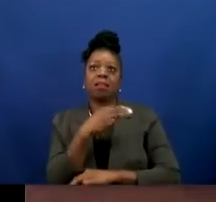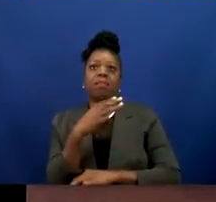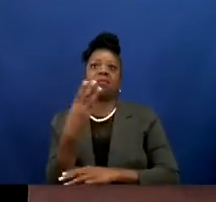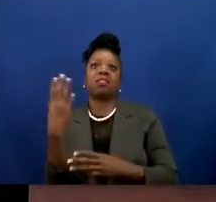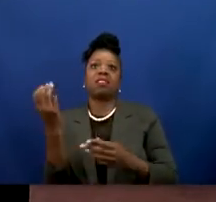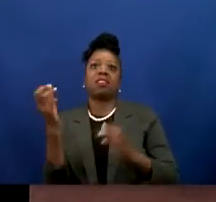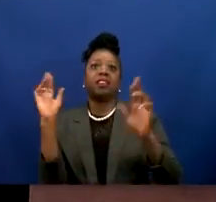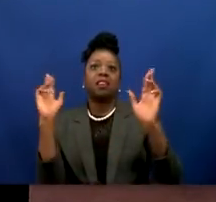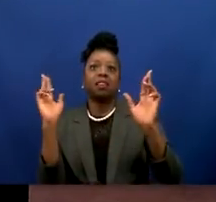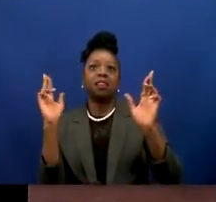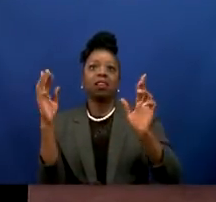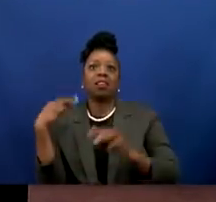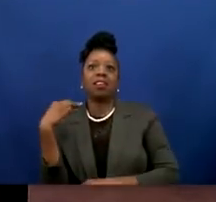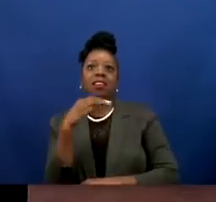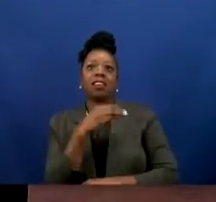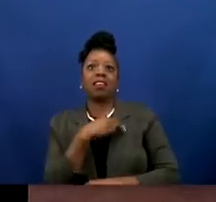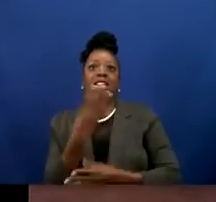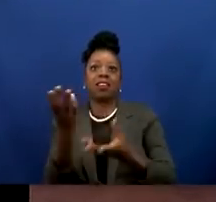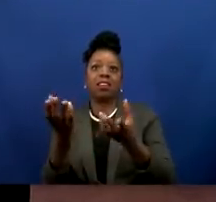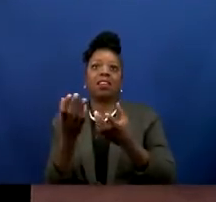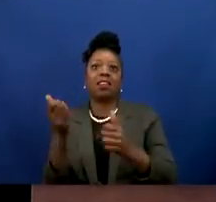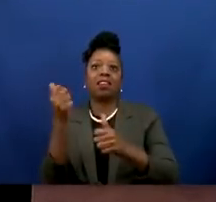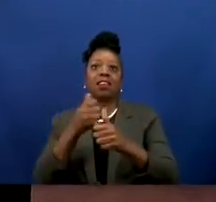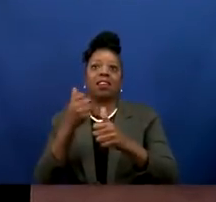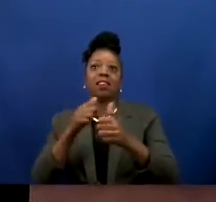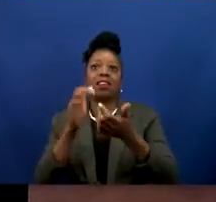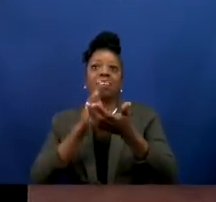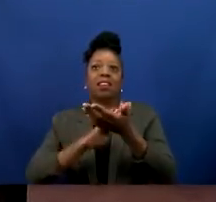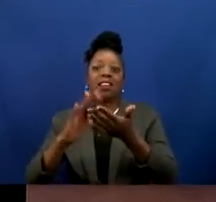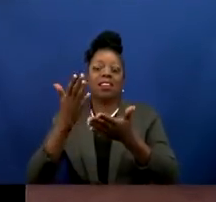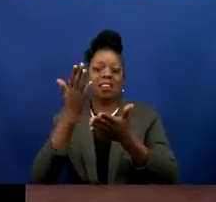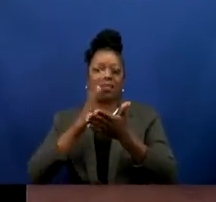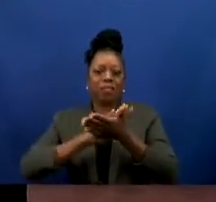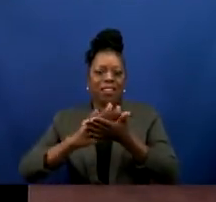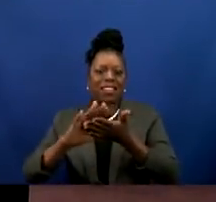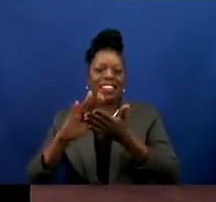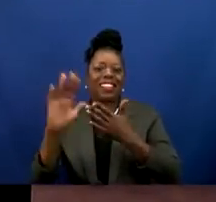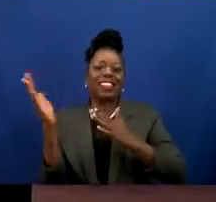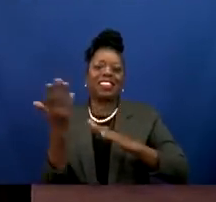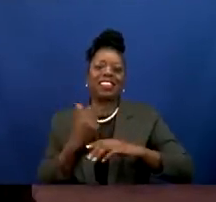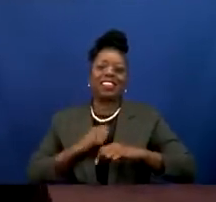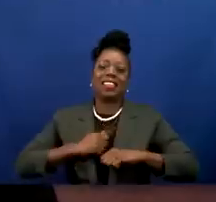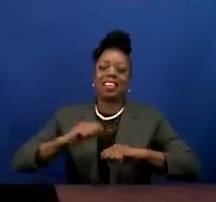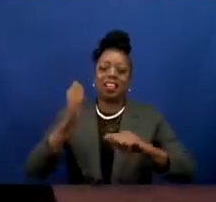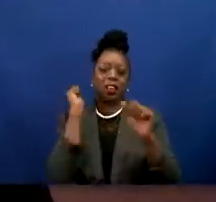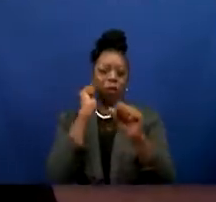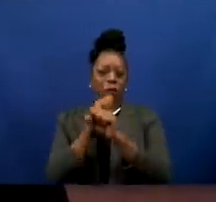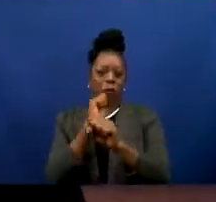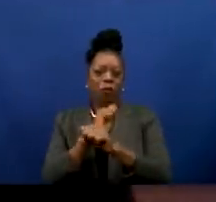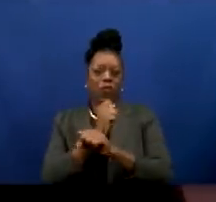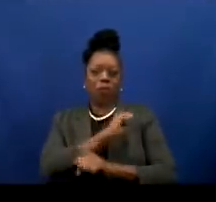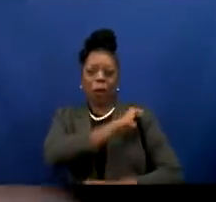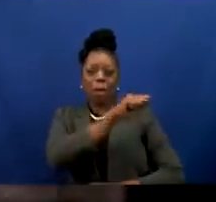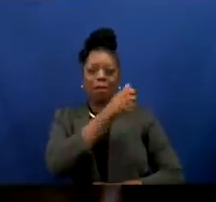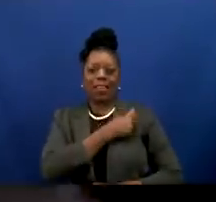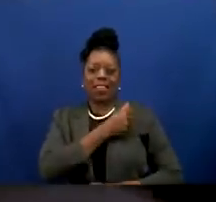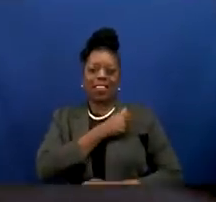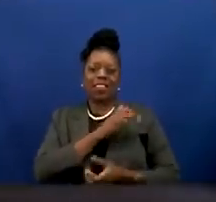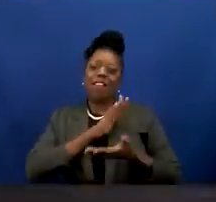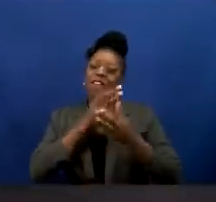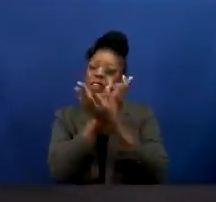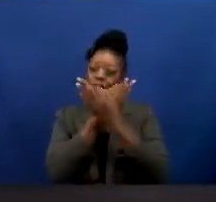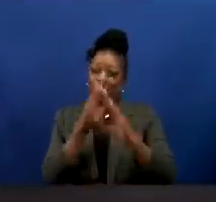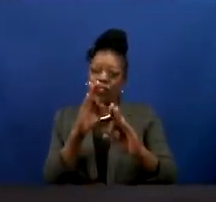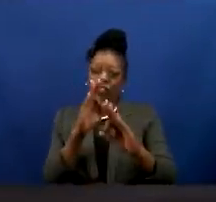if you're already a member. She said, I'm already a member. I just wanted everybody to know I've been clean and sober for a year, and I'm working on my attitude. Come on and thank God for clean and sober